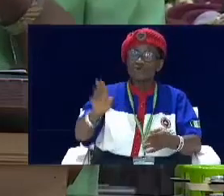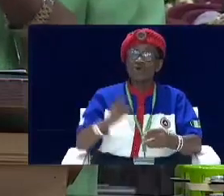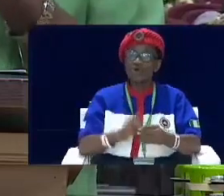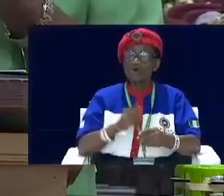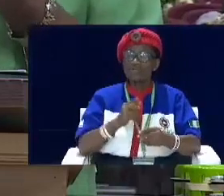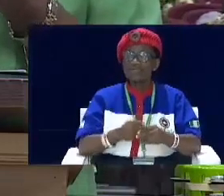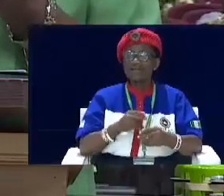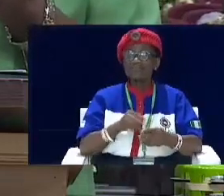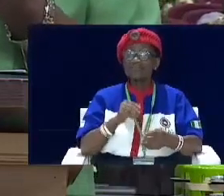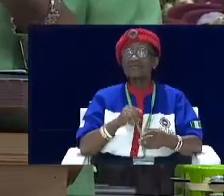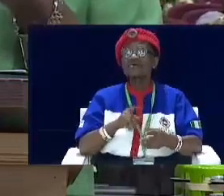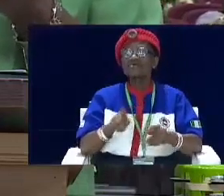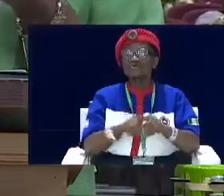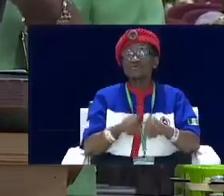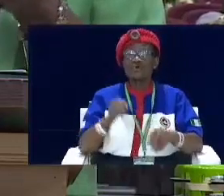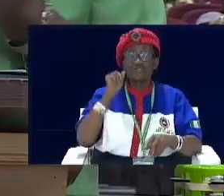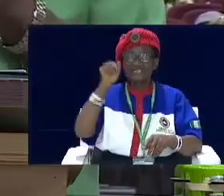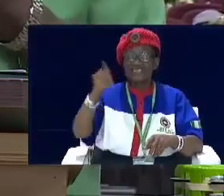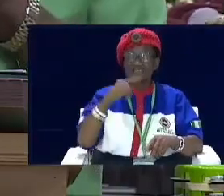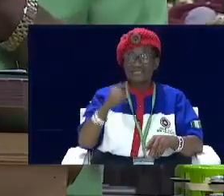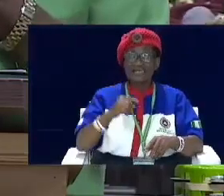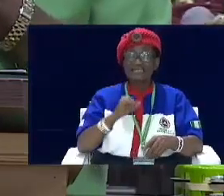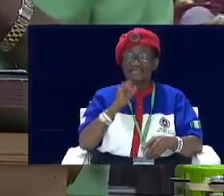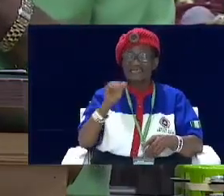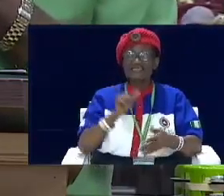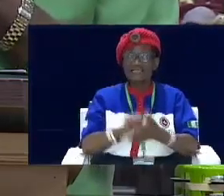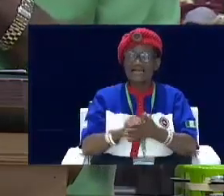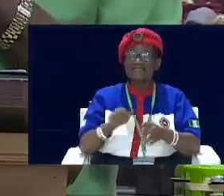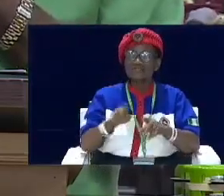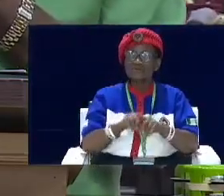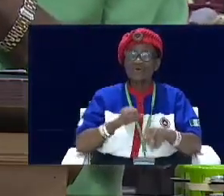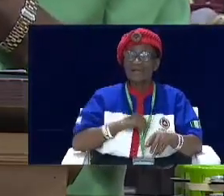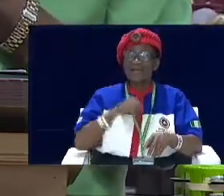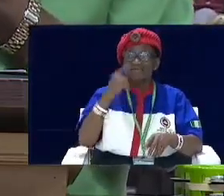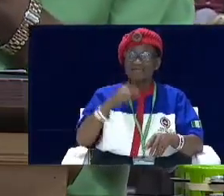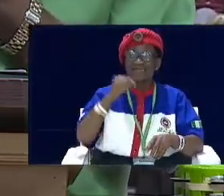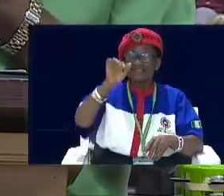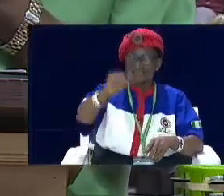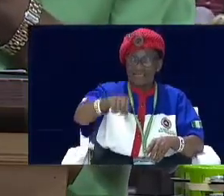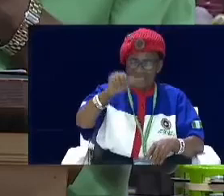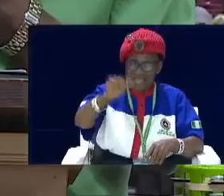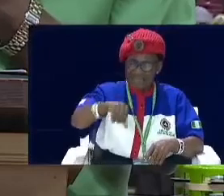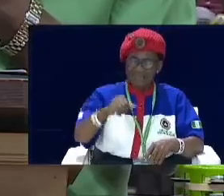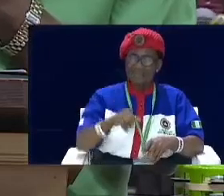So she said, is that so? I said, yes, ma'am.